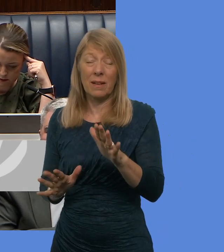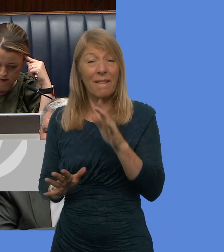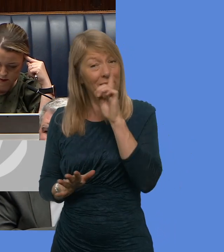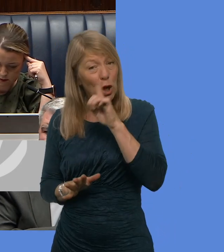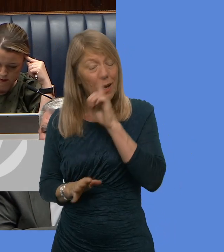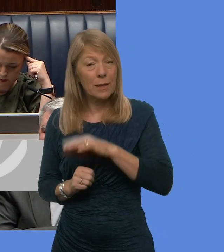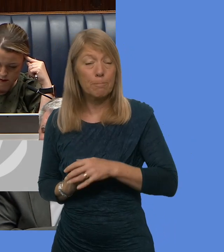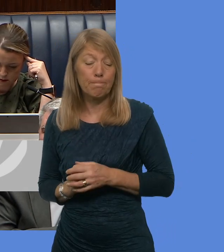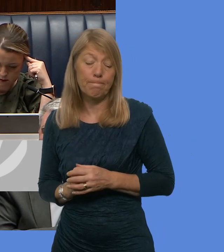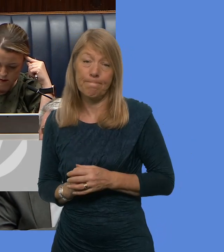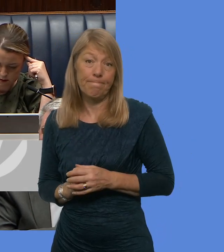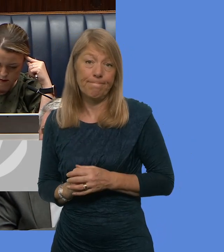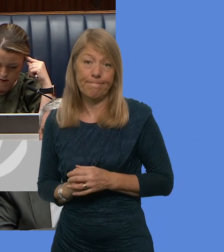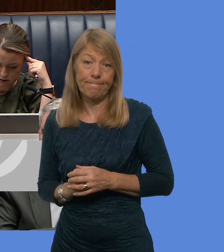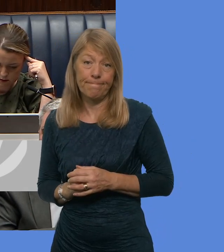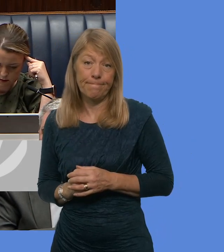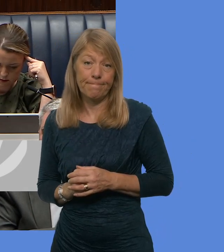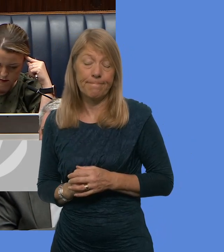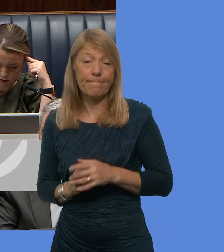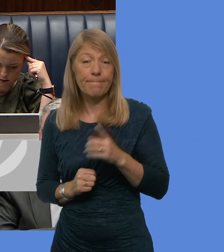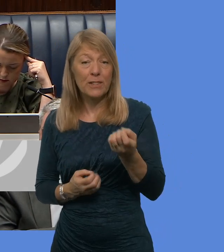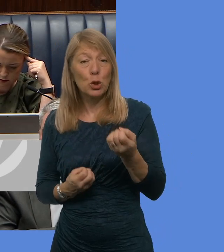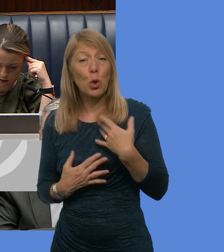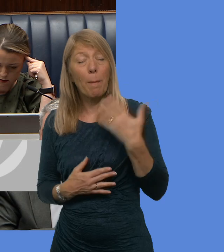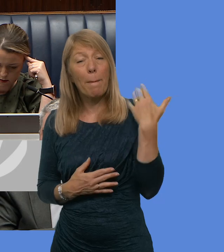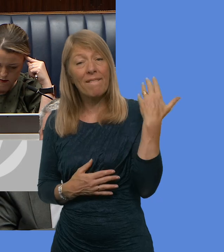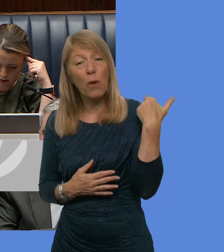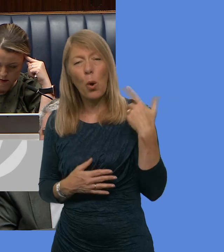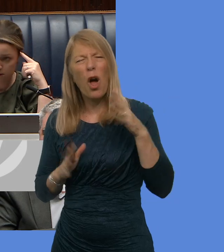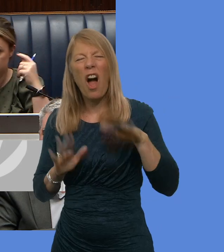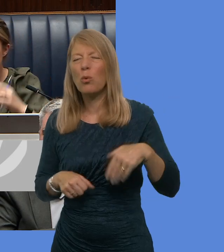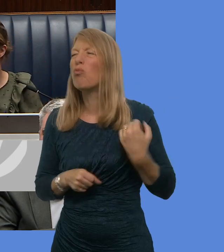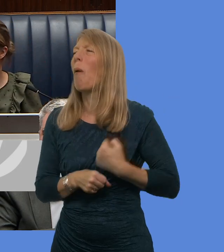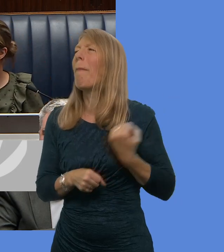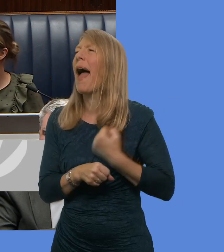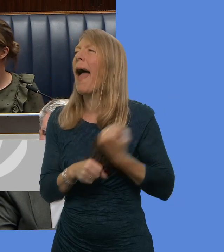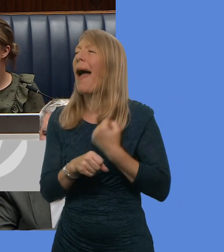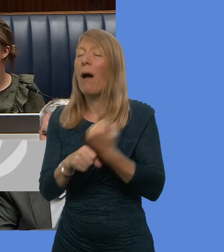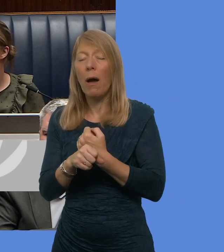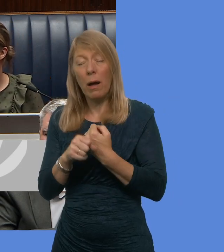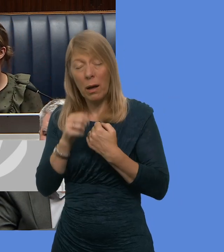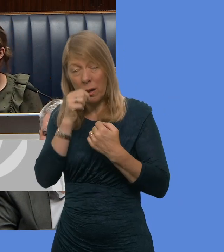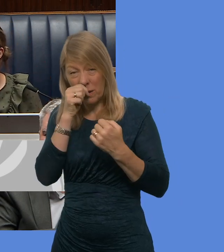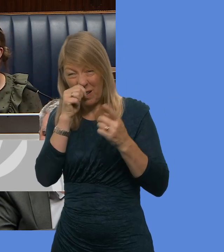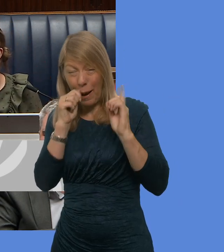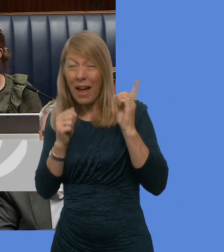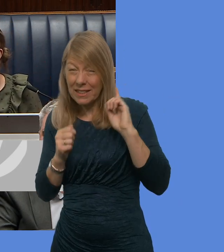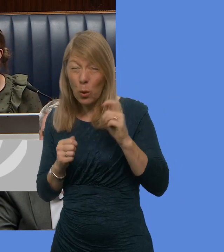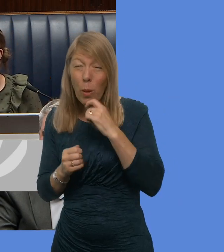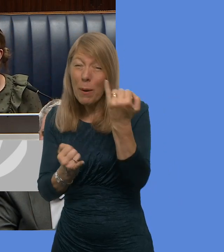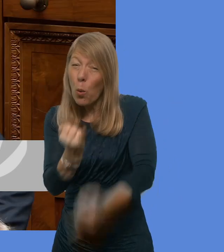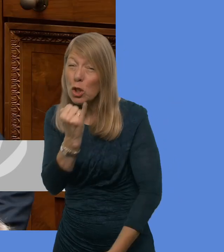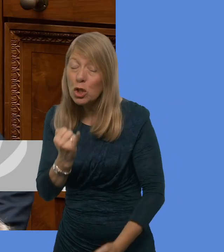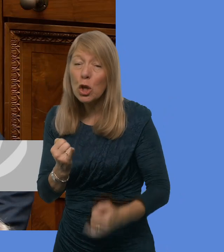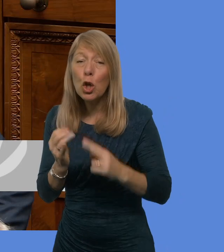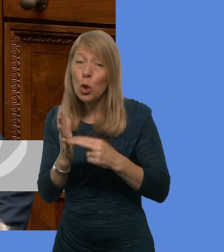advice and not carried out the necessary repairs or works in Newry, the flooding in Newry last year would have been worse than